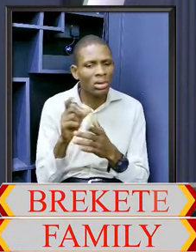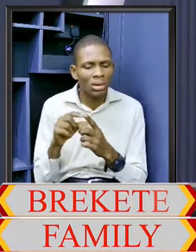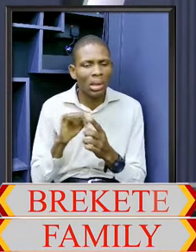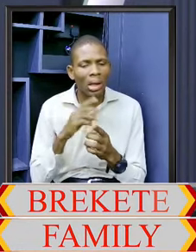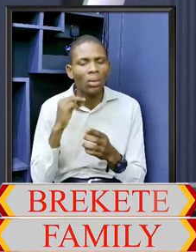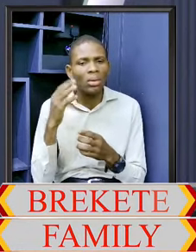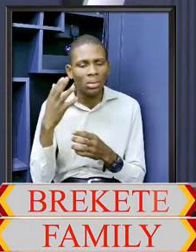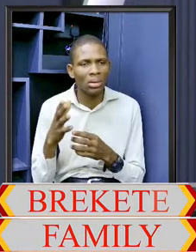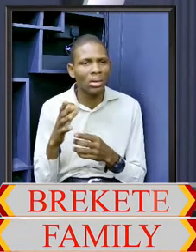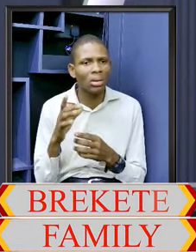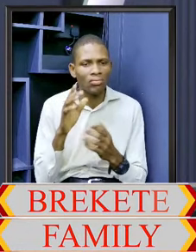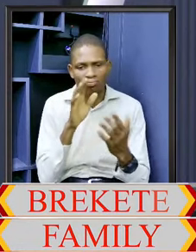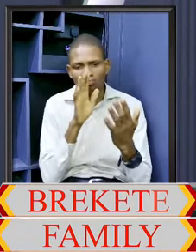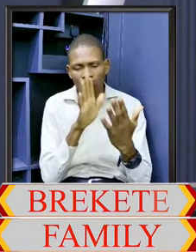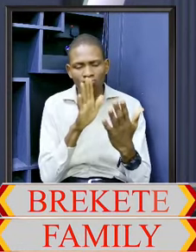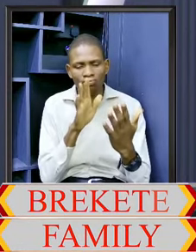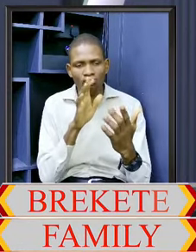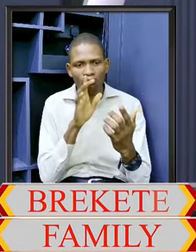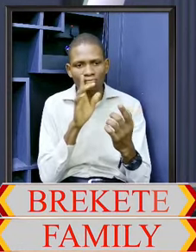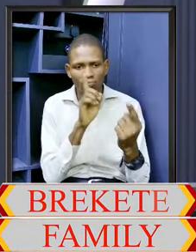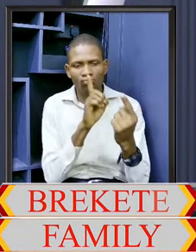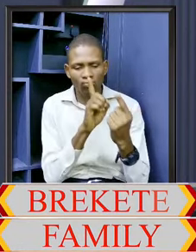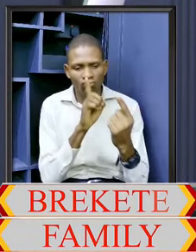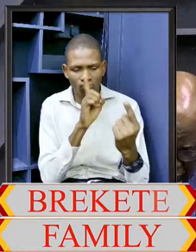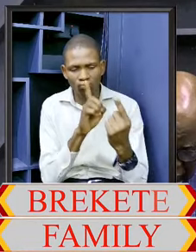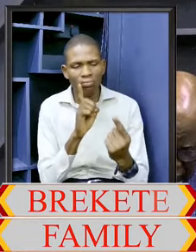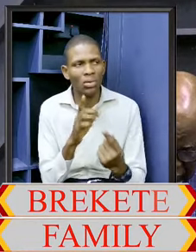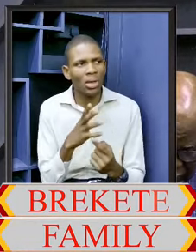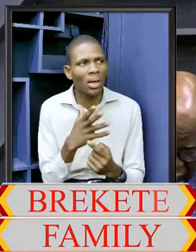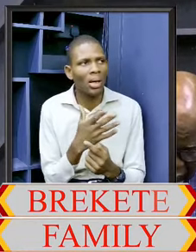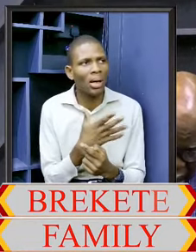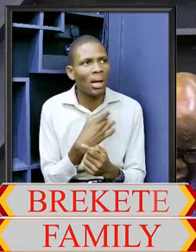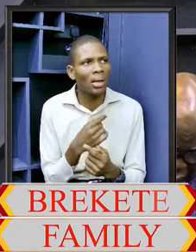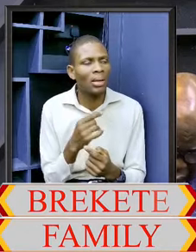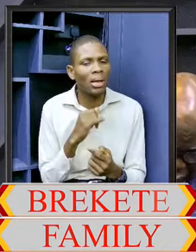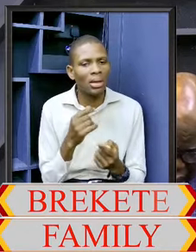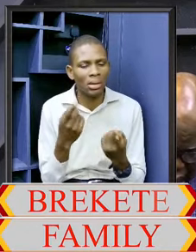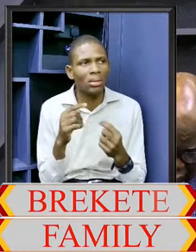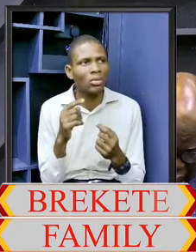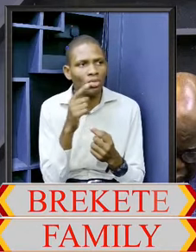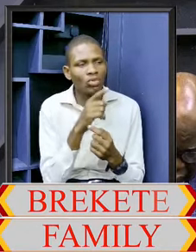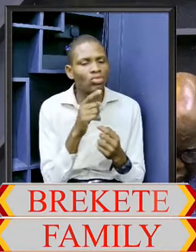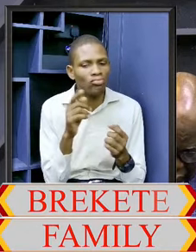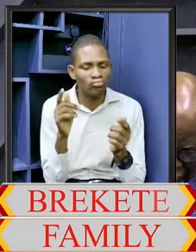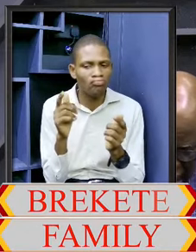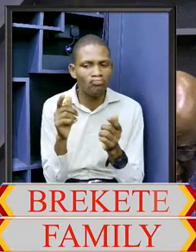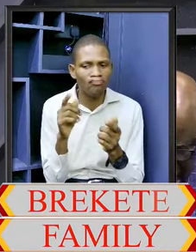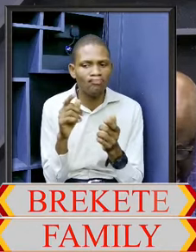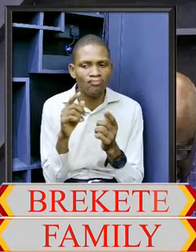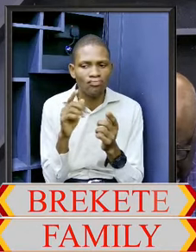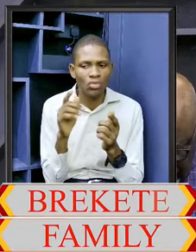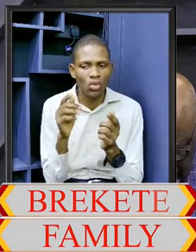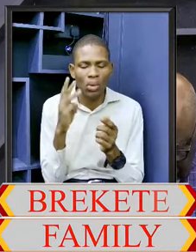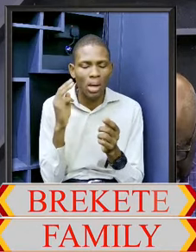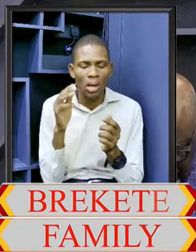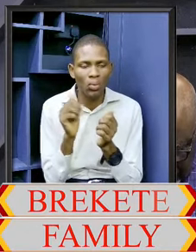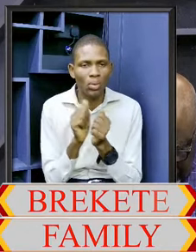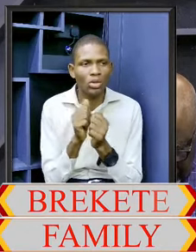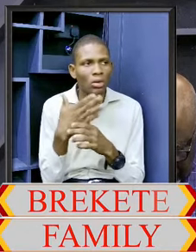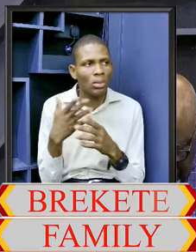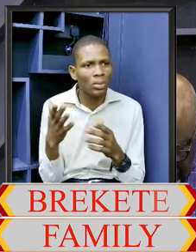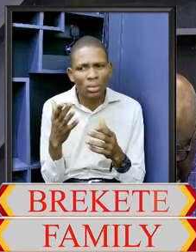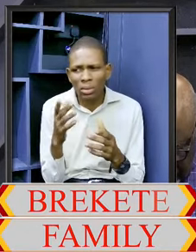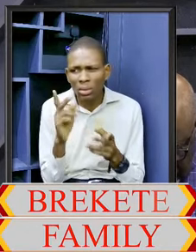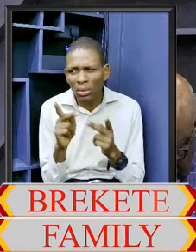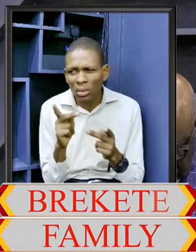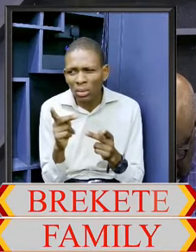me the following day that I should come and meet you. I came after you attended to some people. Then you said you want to